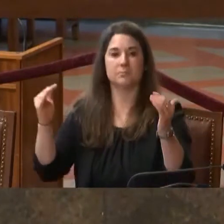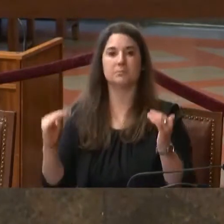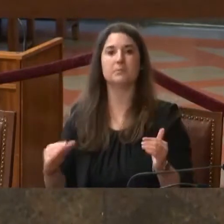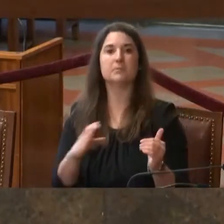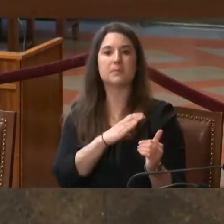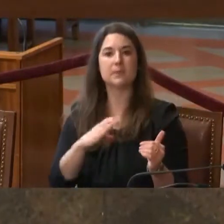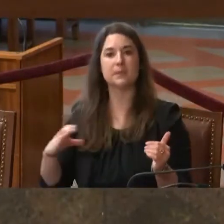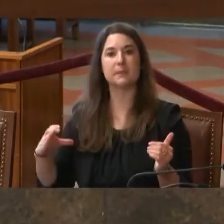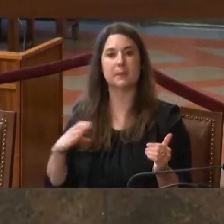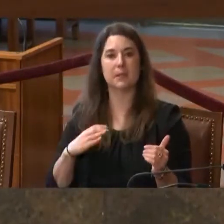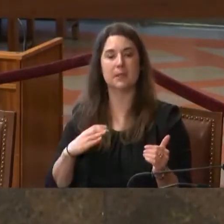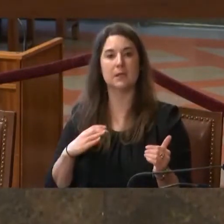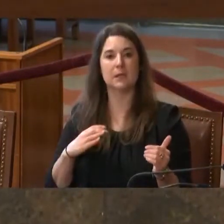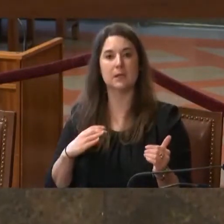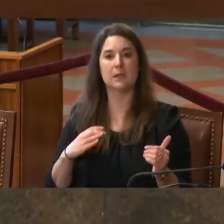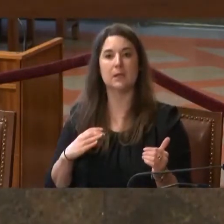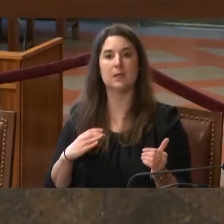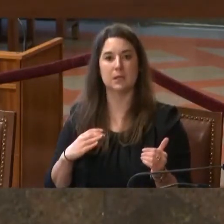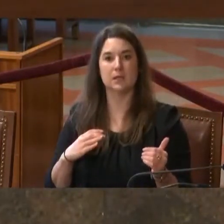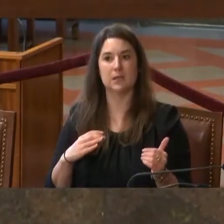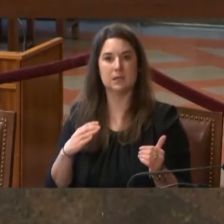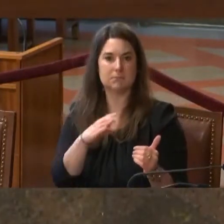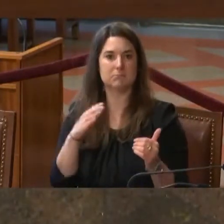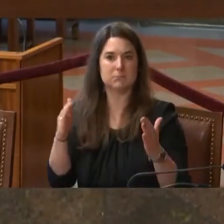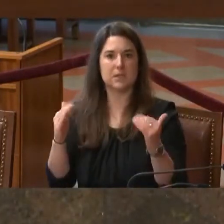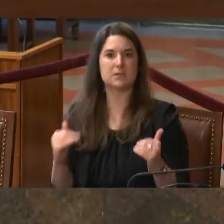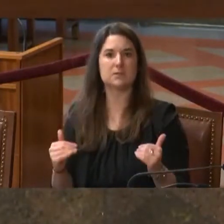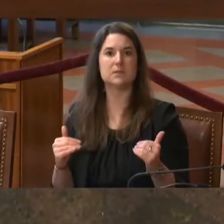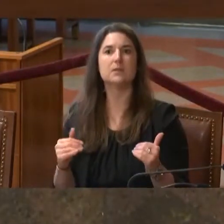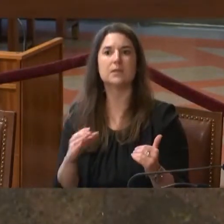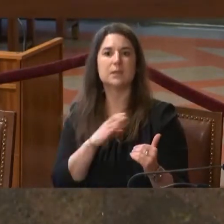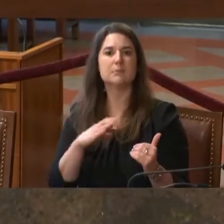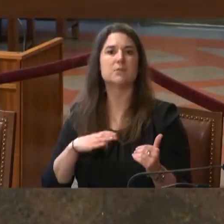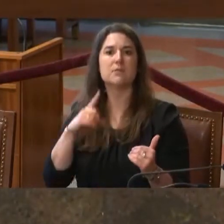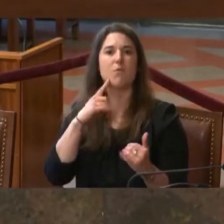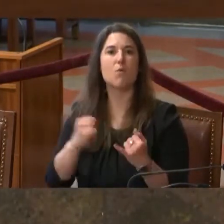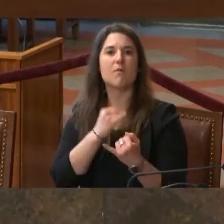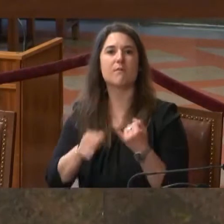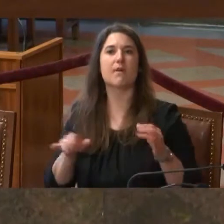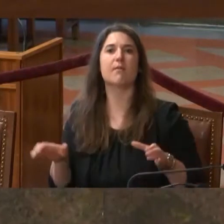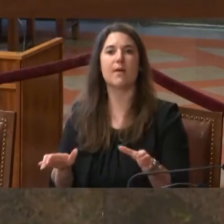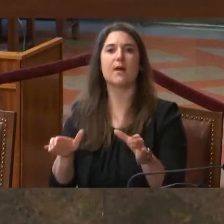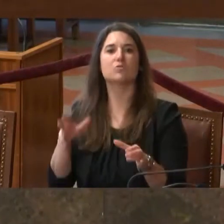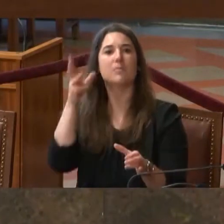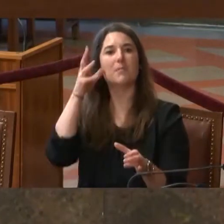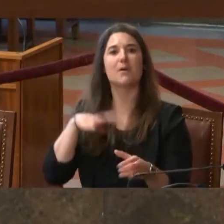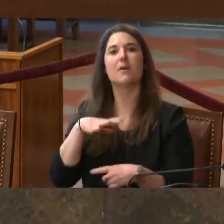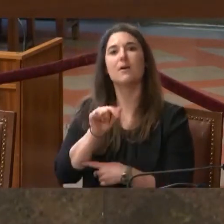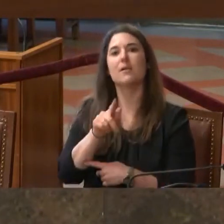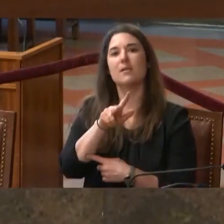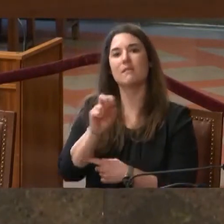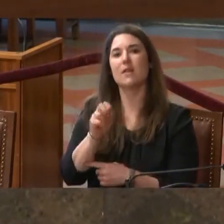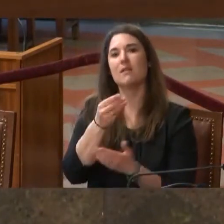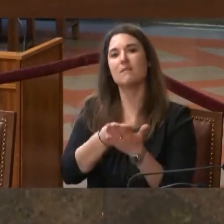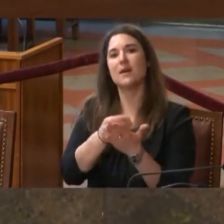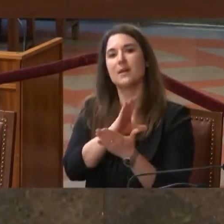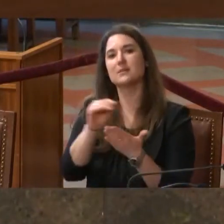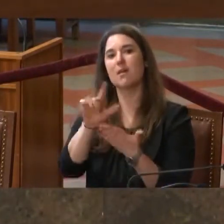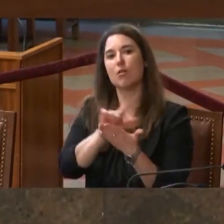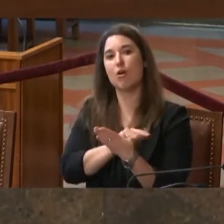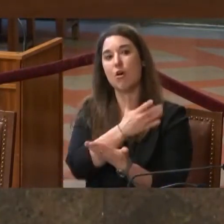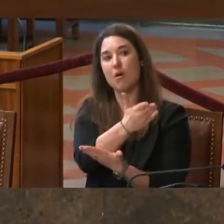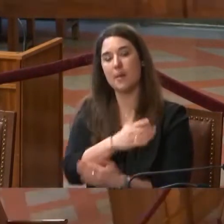committees. We'll move on to the next order of business, the report of committees for final action. Councilman Lavelle, Committee of Finance and Law.